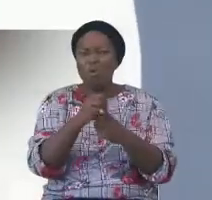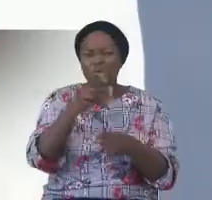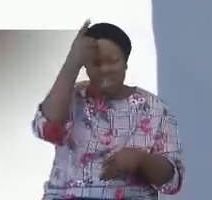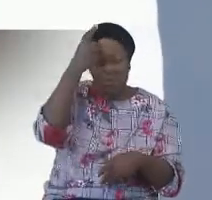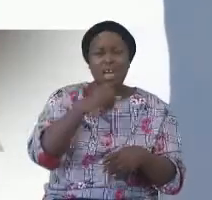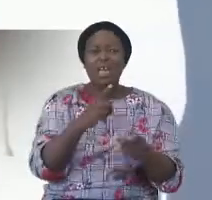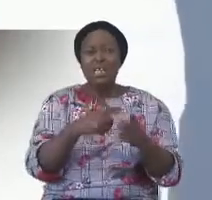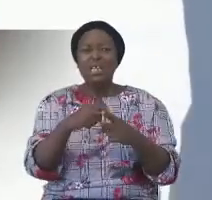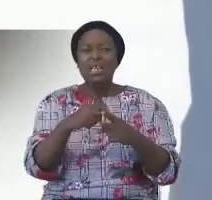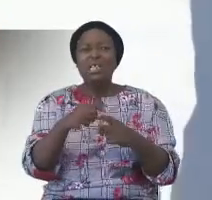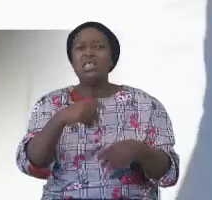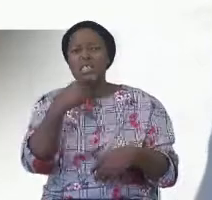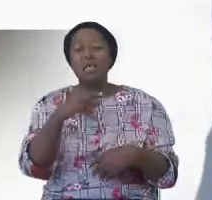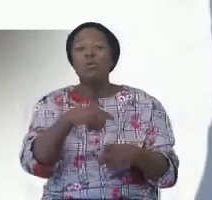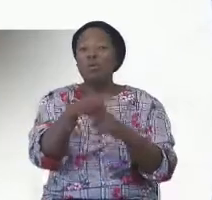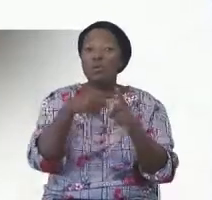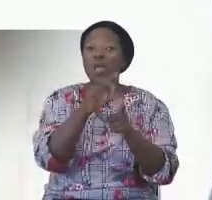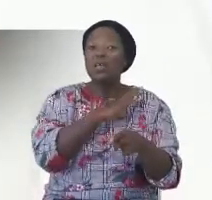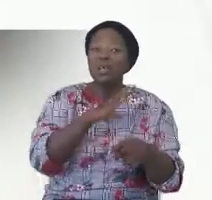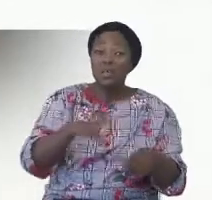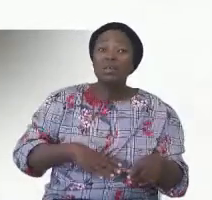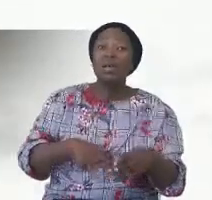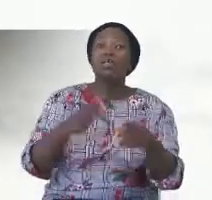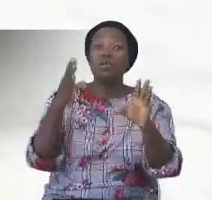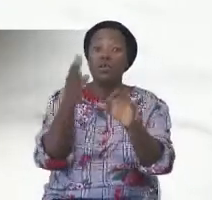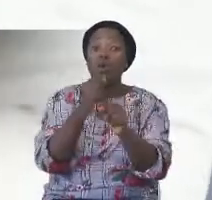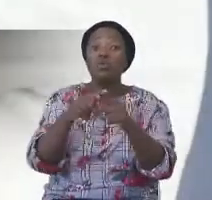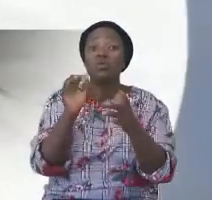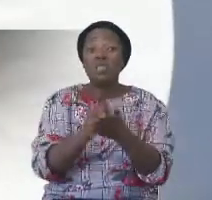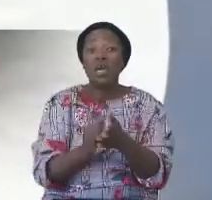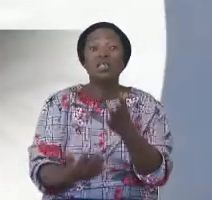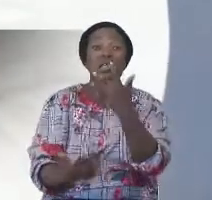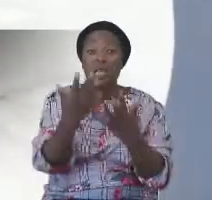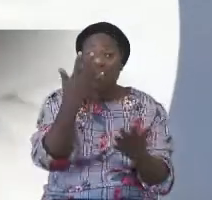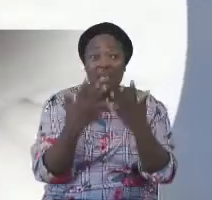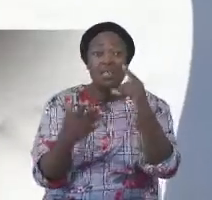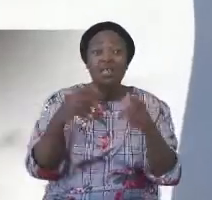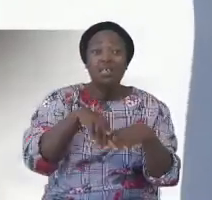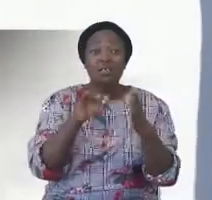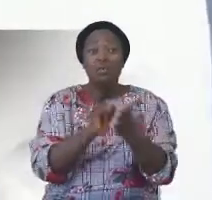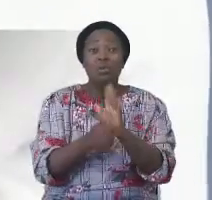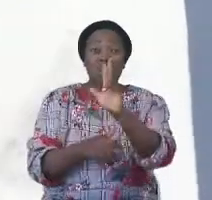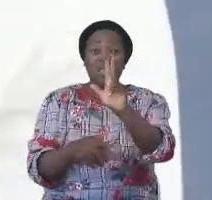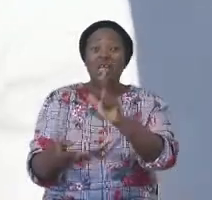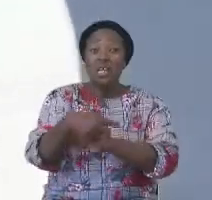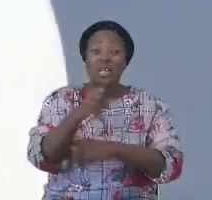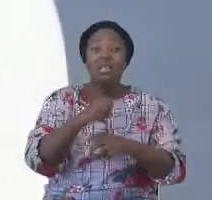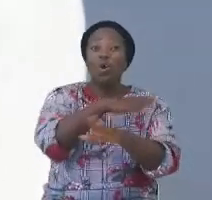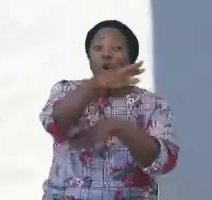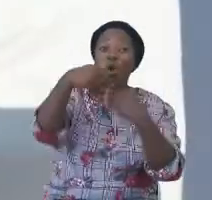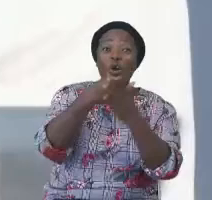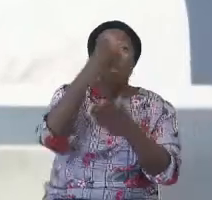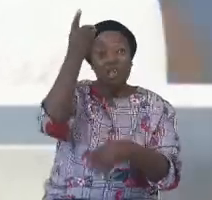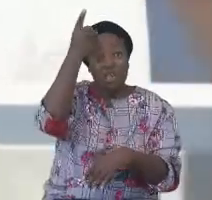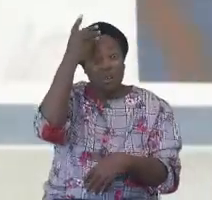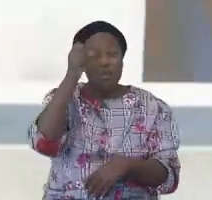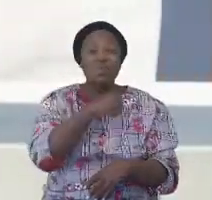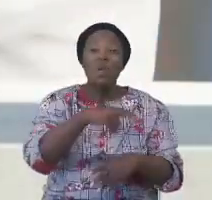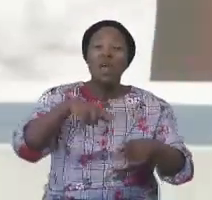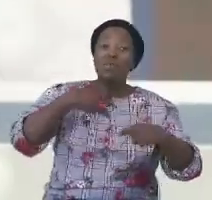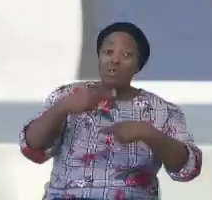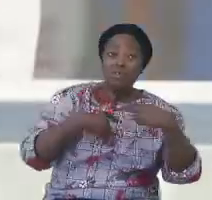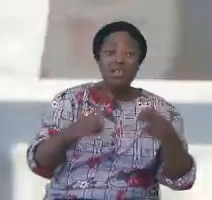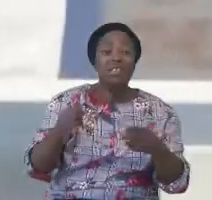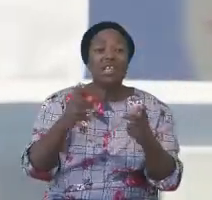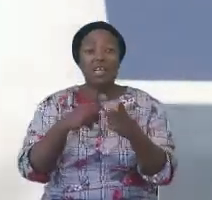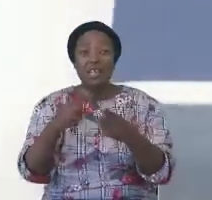struggle with satan and struggled those demons and they say ah when christ got to that hell in